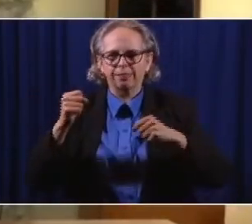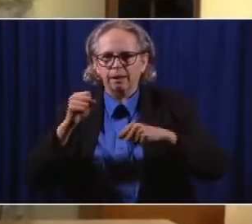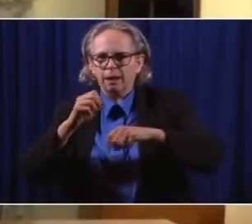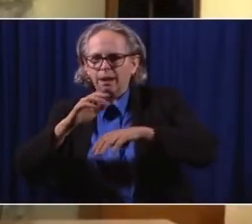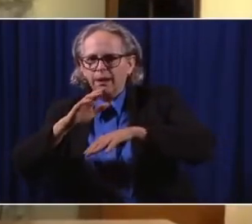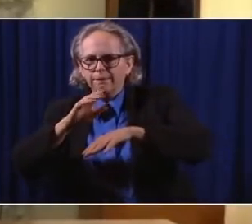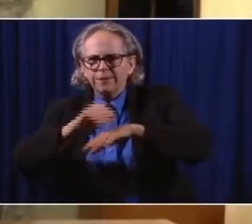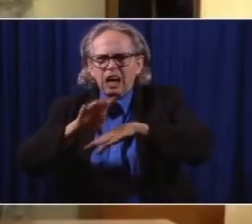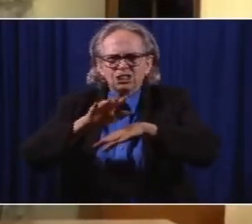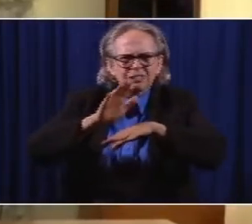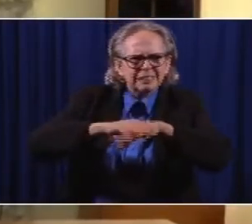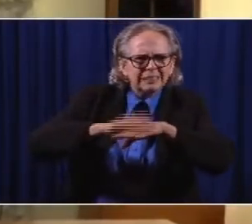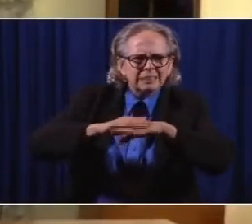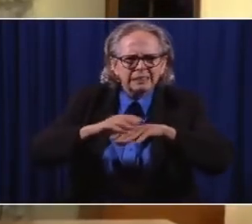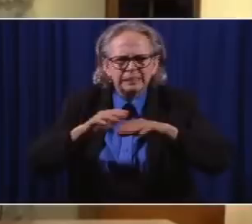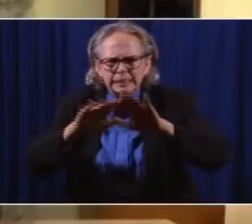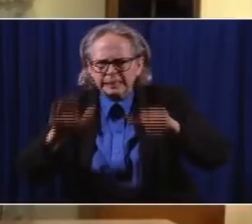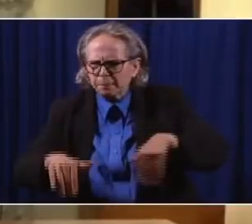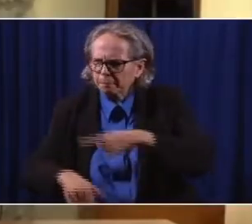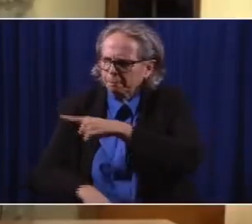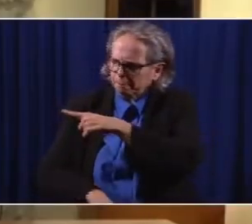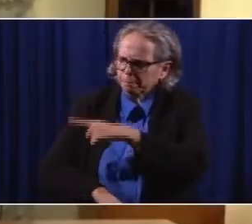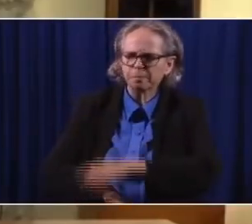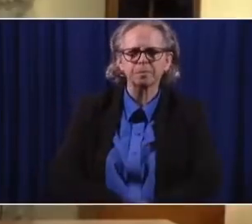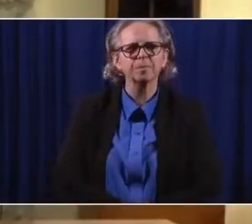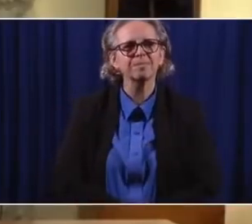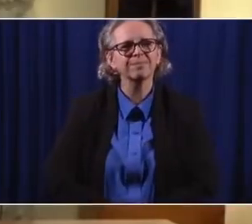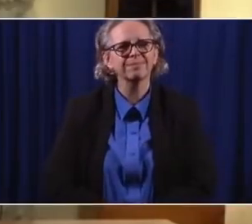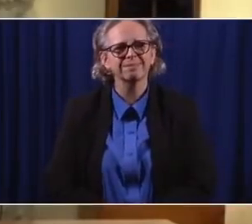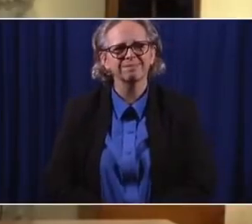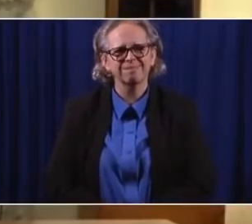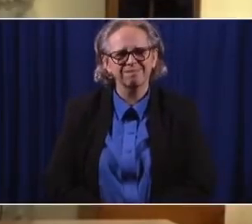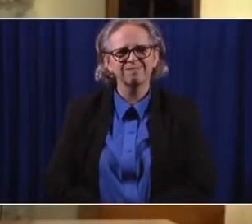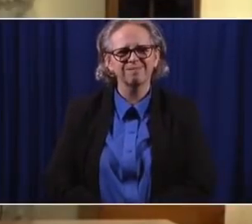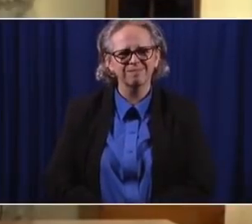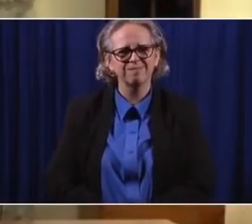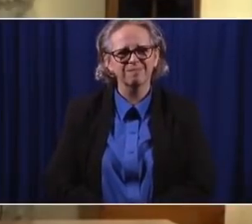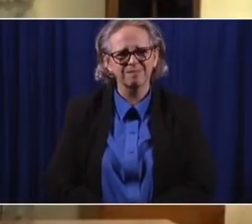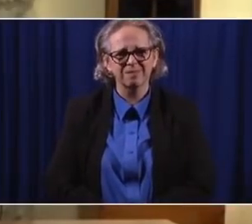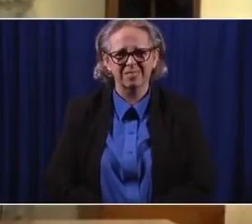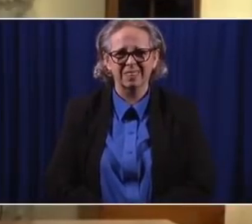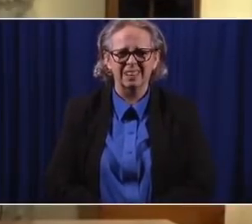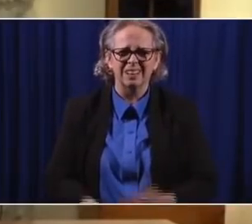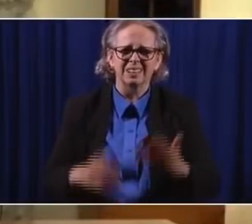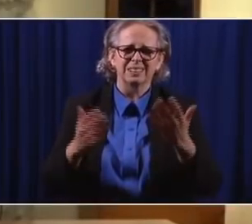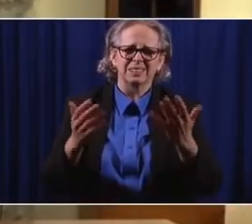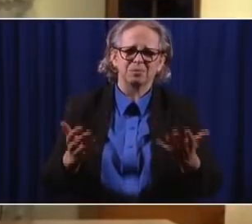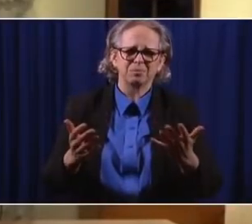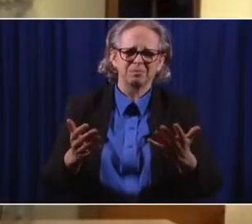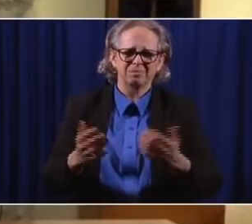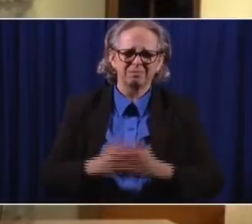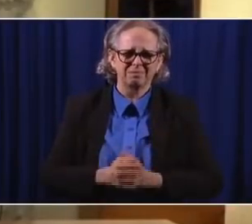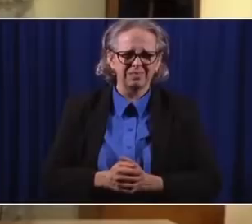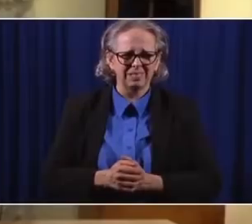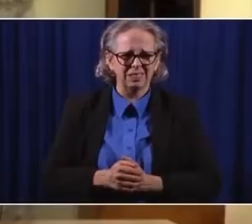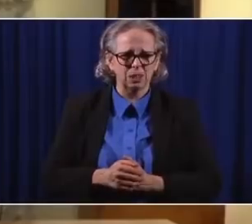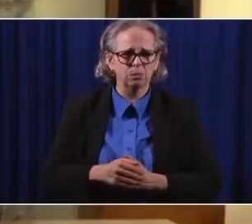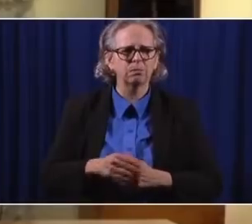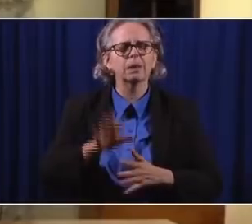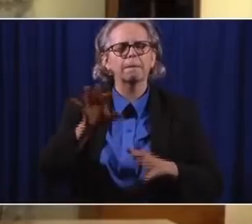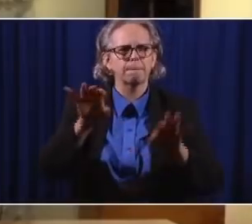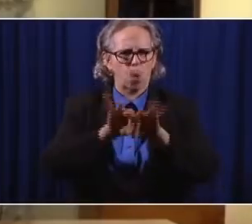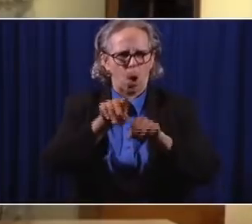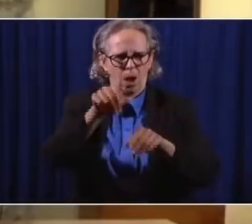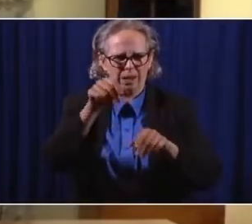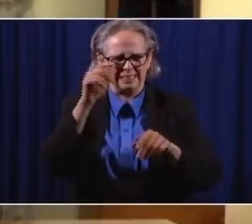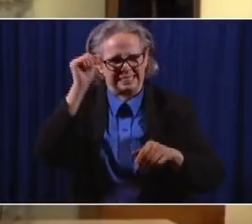There's really two things we ask you to look at. And if you're looking at for your school district, if you're looking